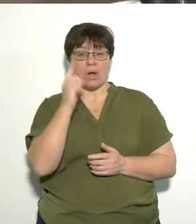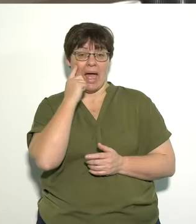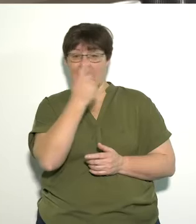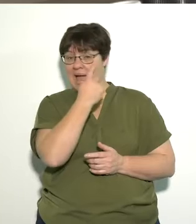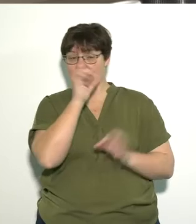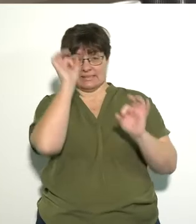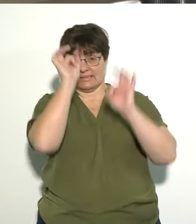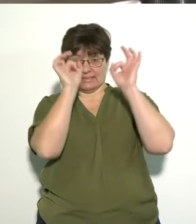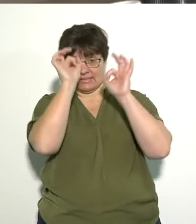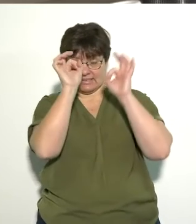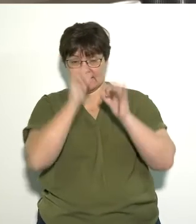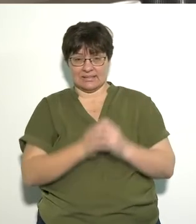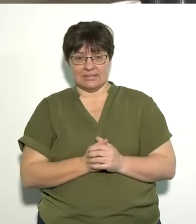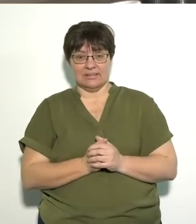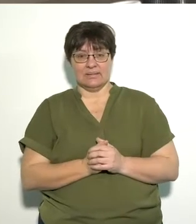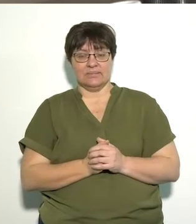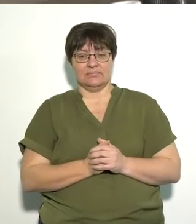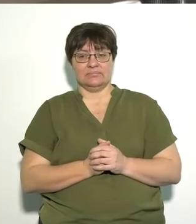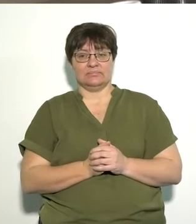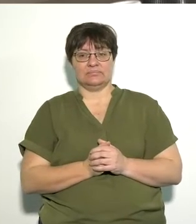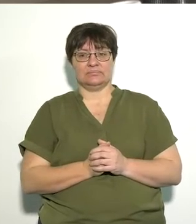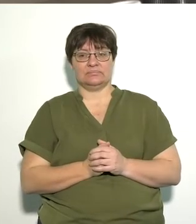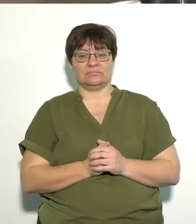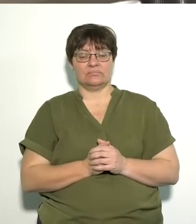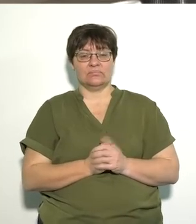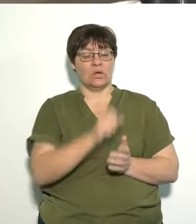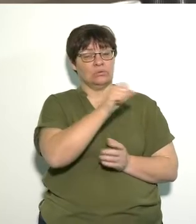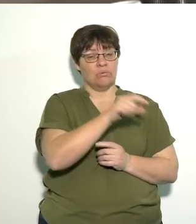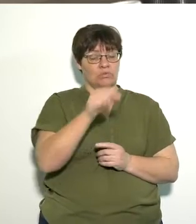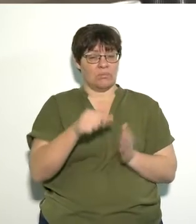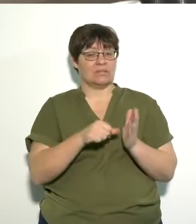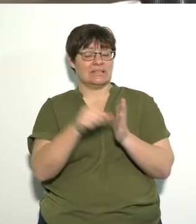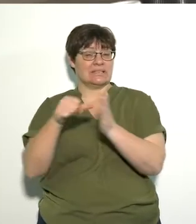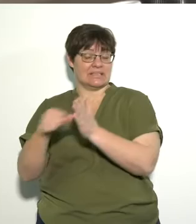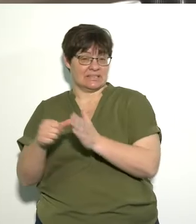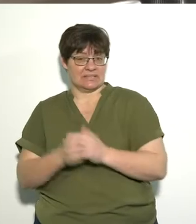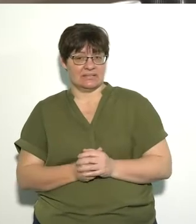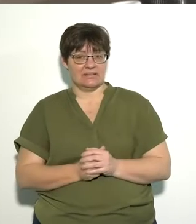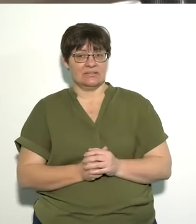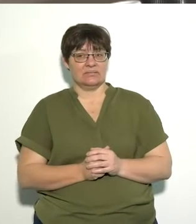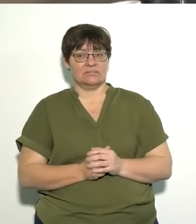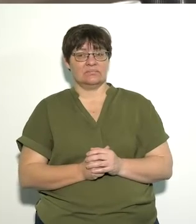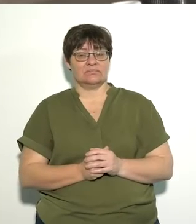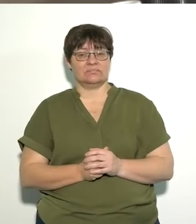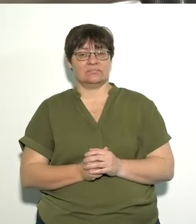googly eyes. You are going to put 2 drops of glue and stick your googly eyes down,